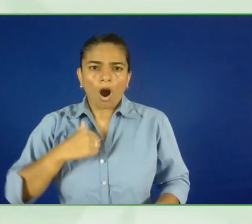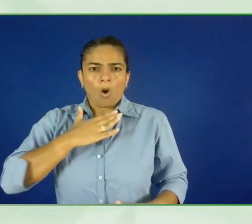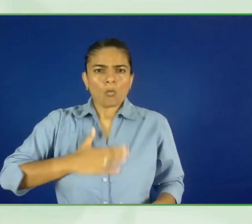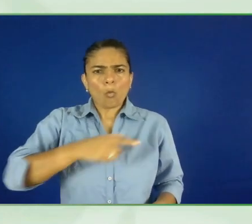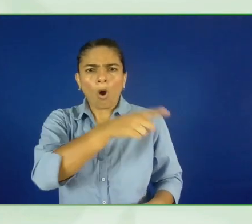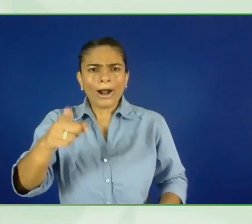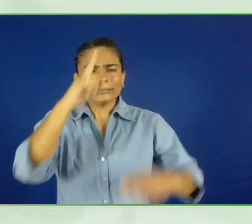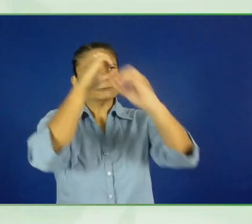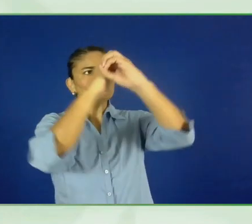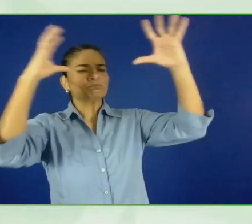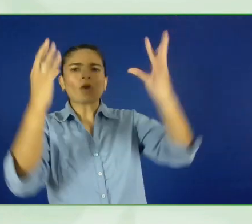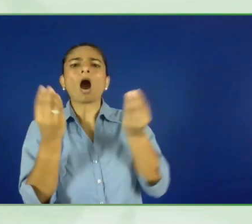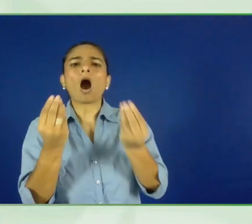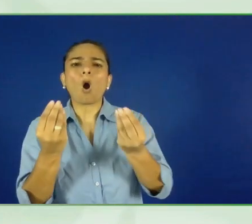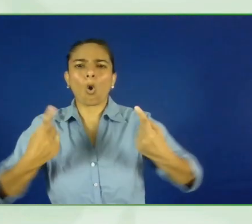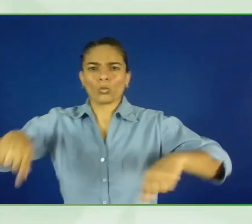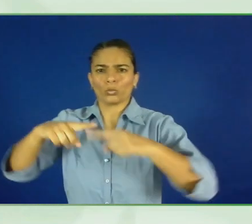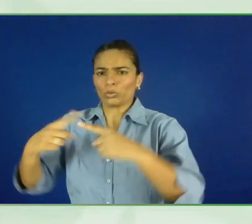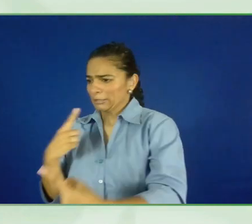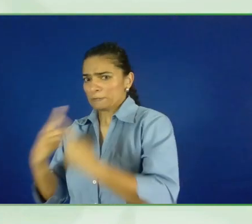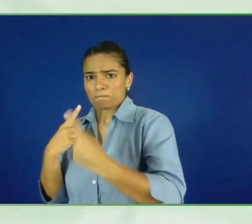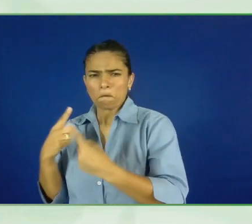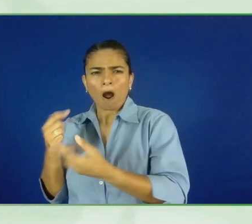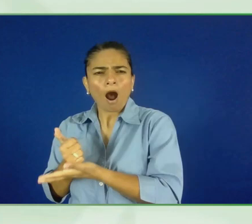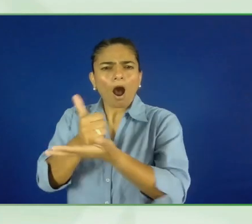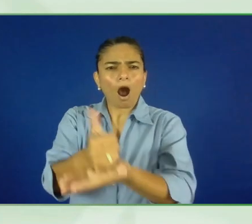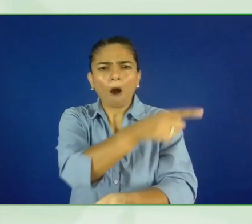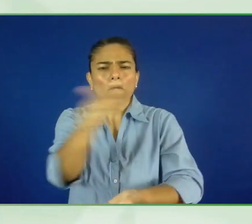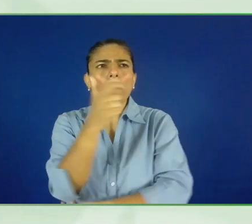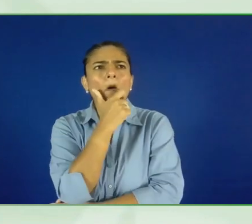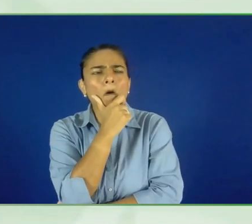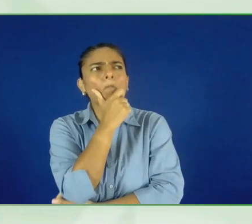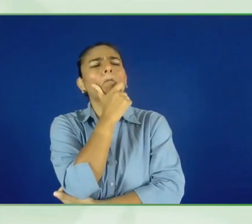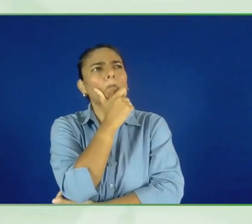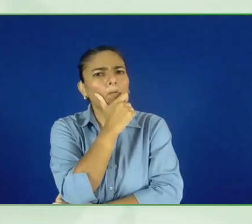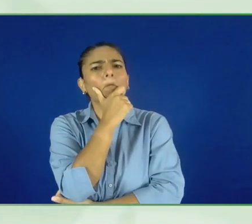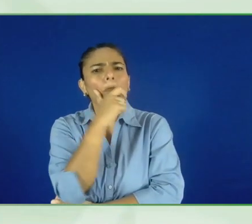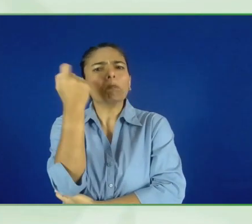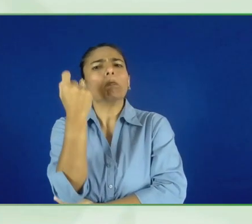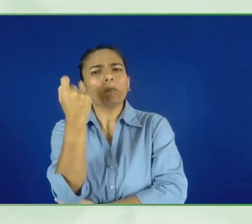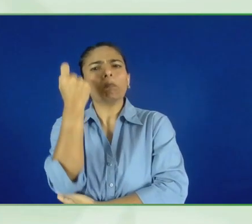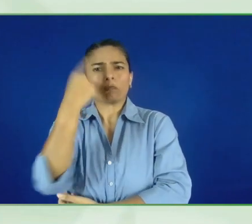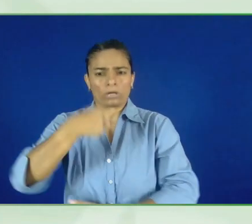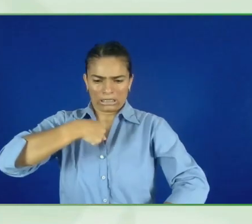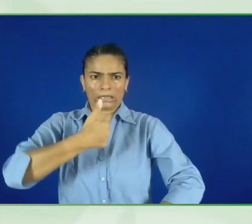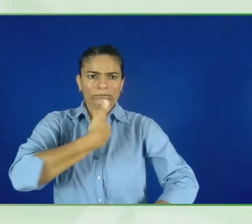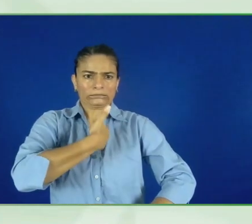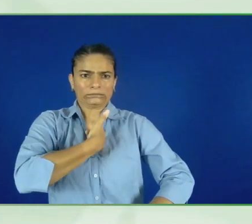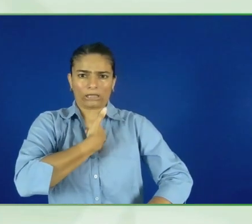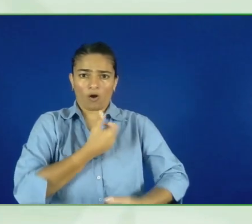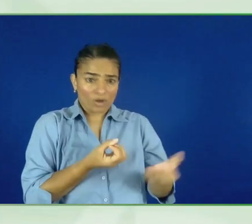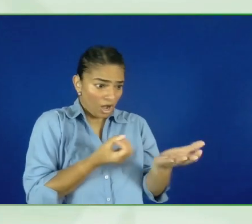journey that you would embark if you start working with your data and on an artificial